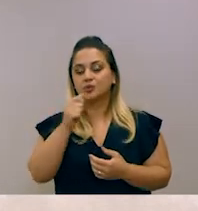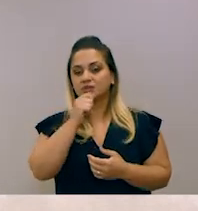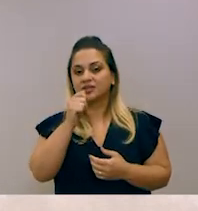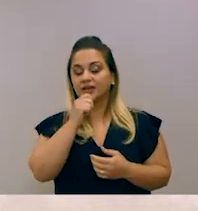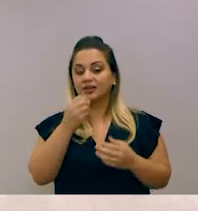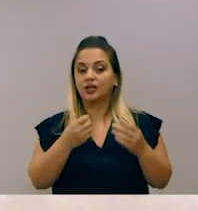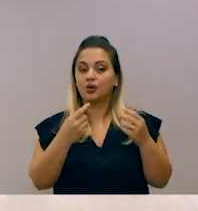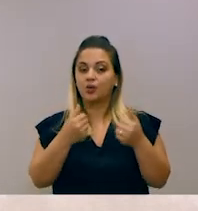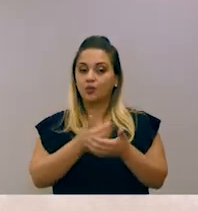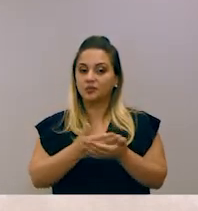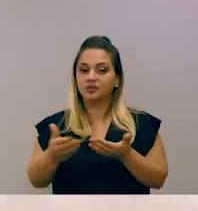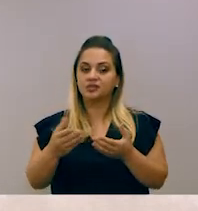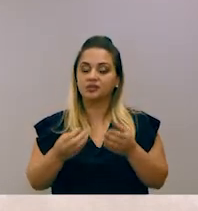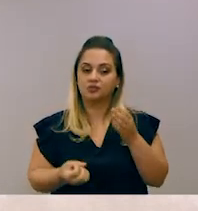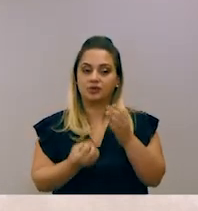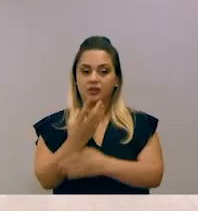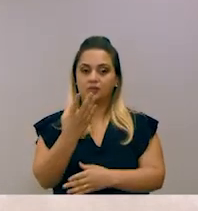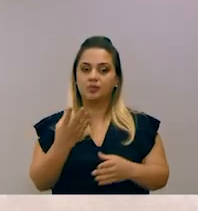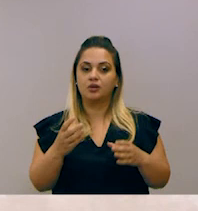moment of